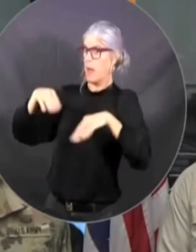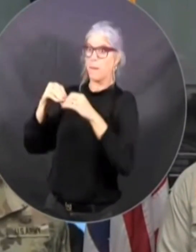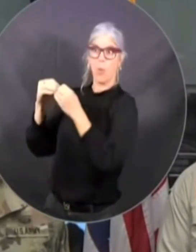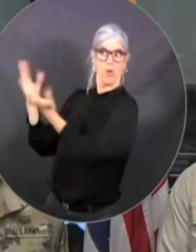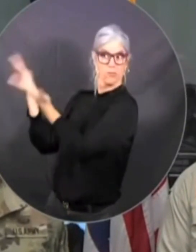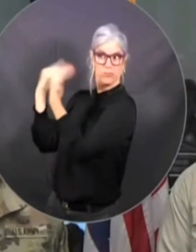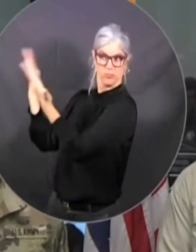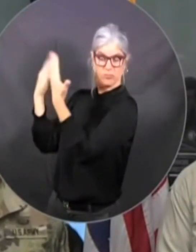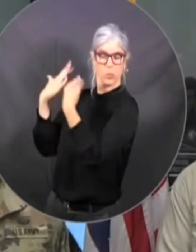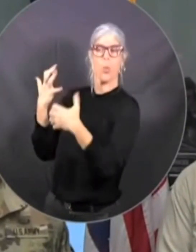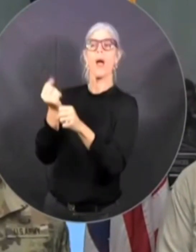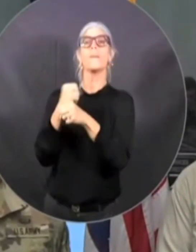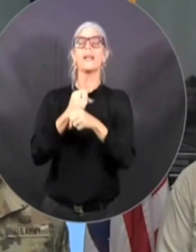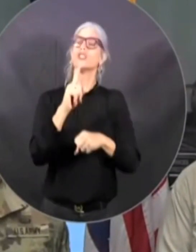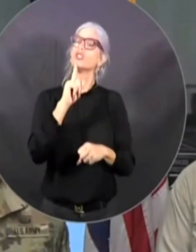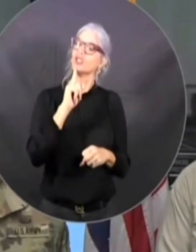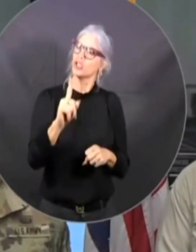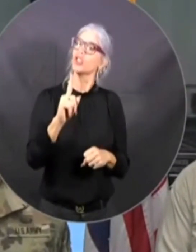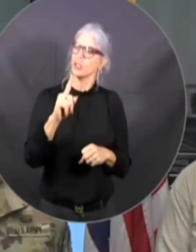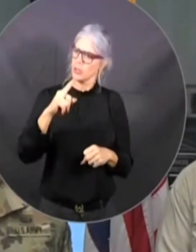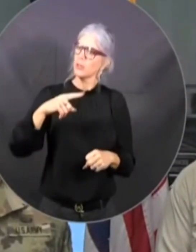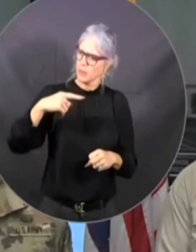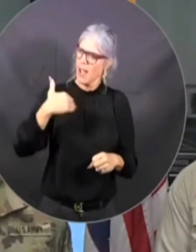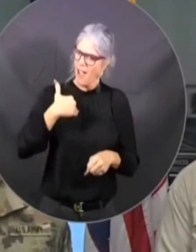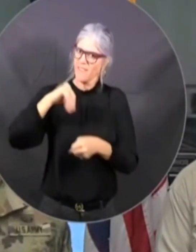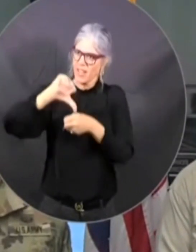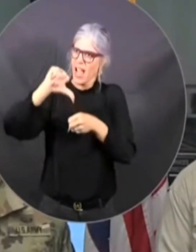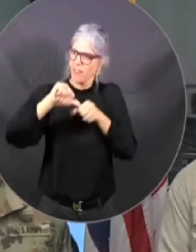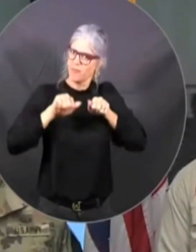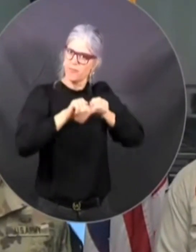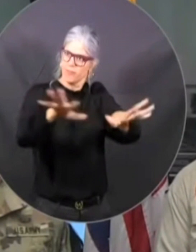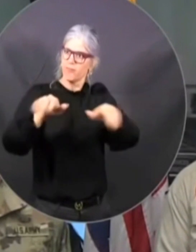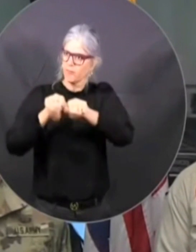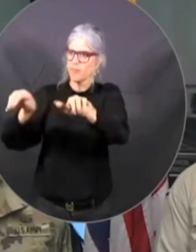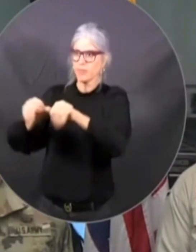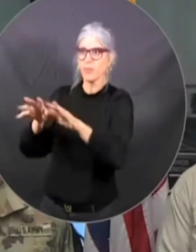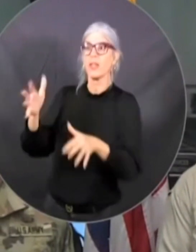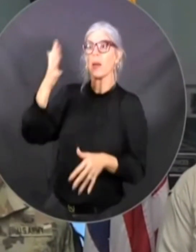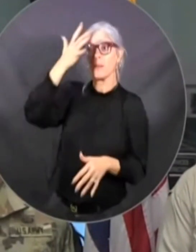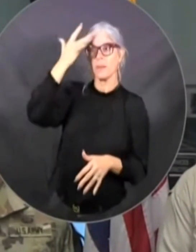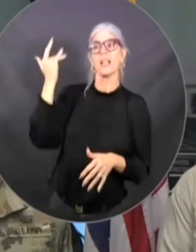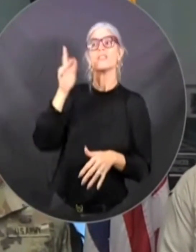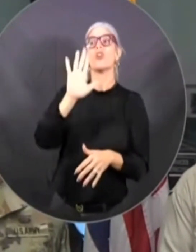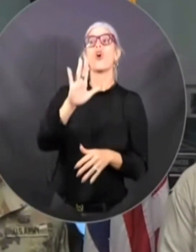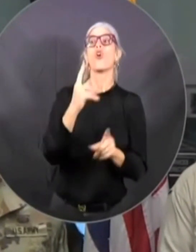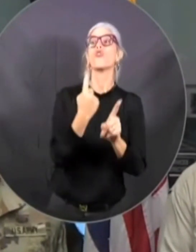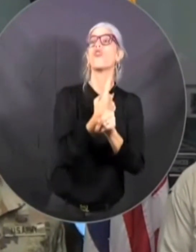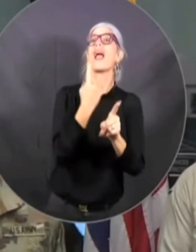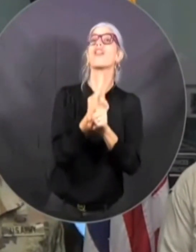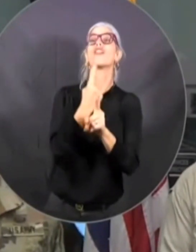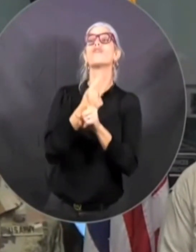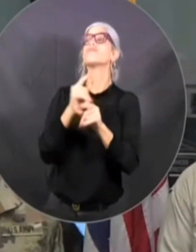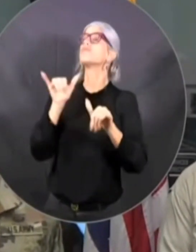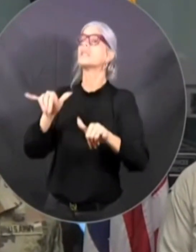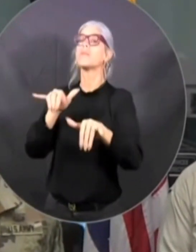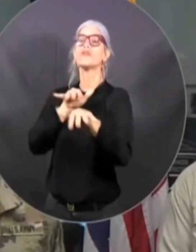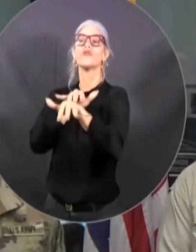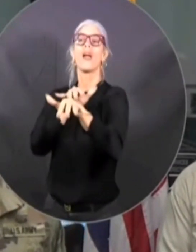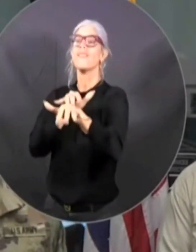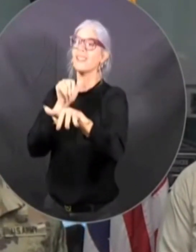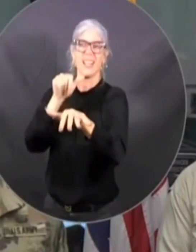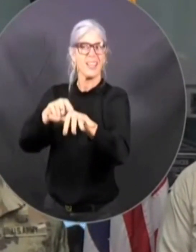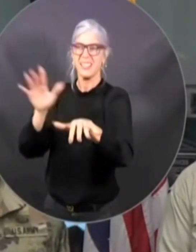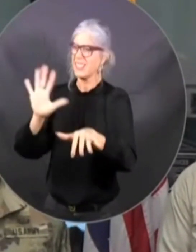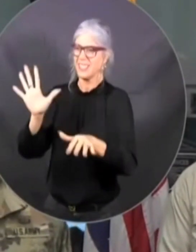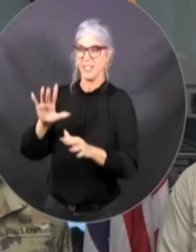whole disaster made, is going to be way worse if you have a fire. Course of business with things like the Port of Tampa being closed. And so